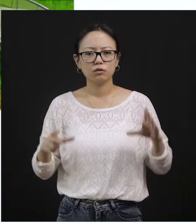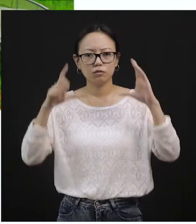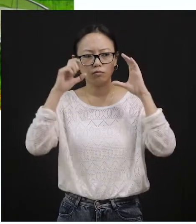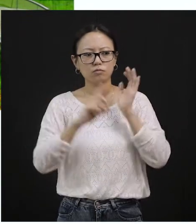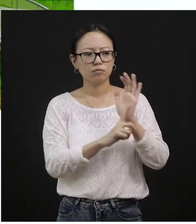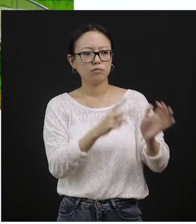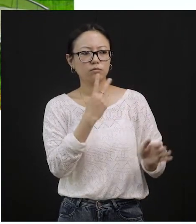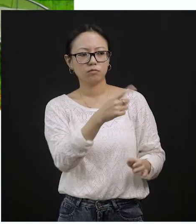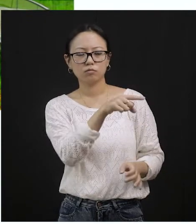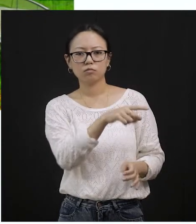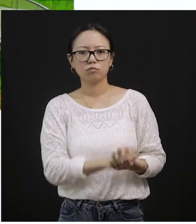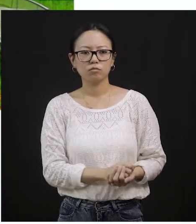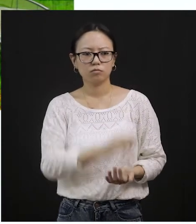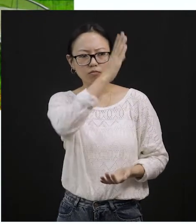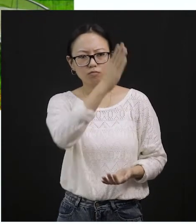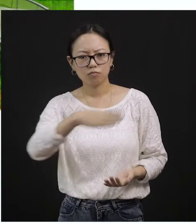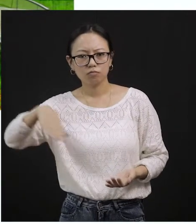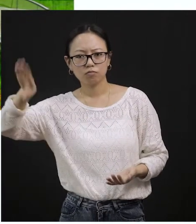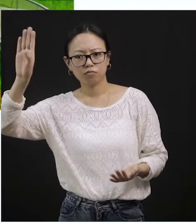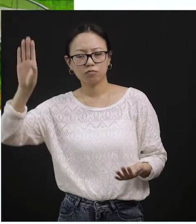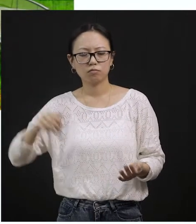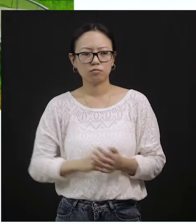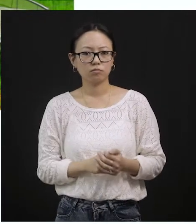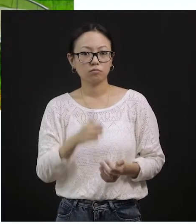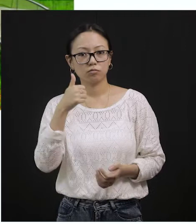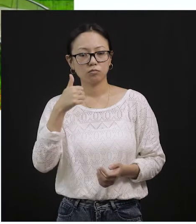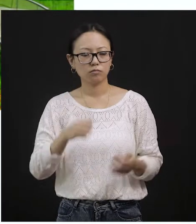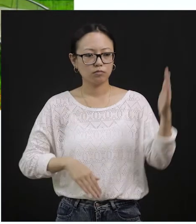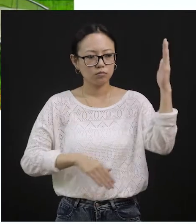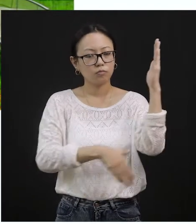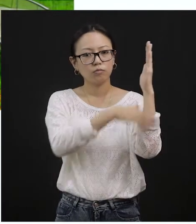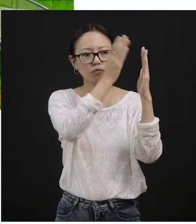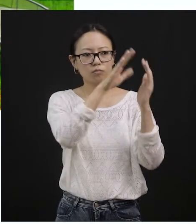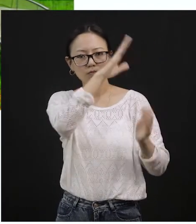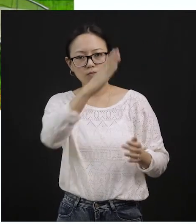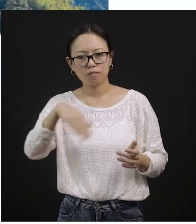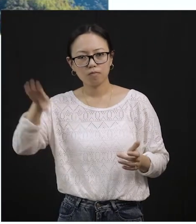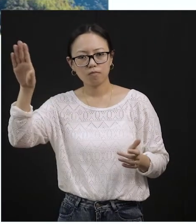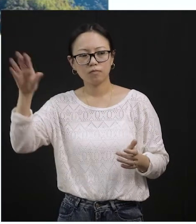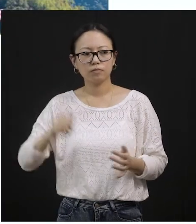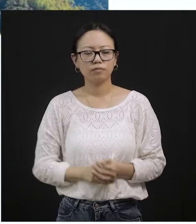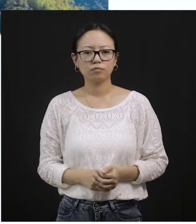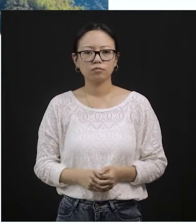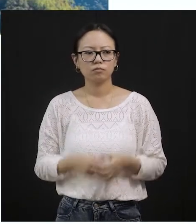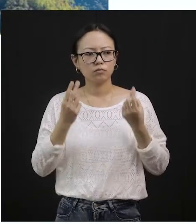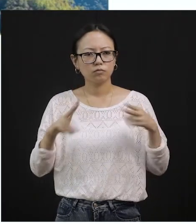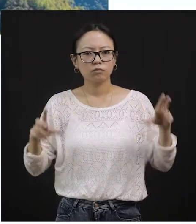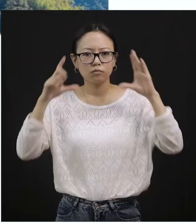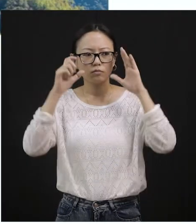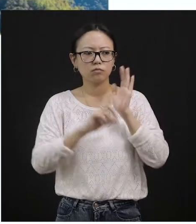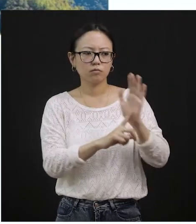the slope of the building is just wow, it's so incredible, right? Another picture